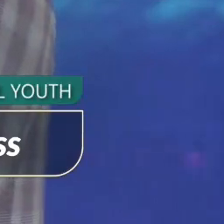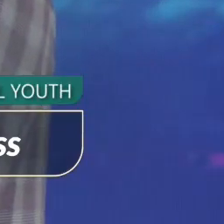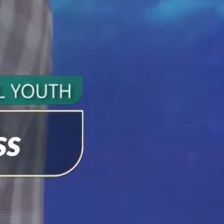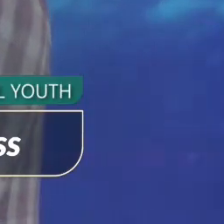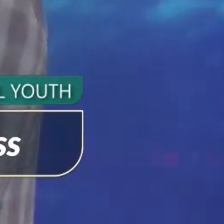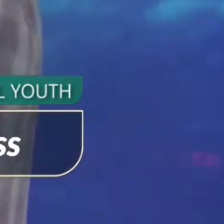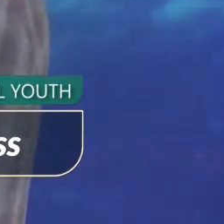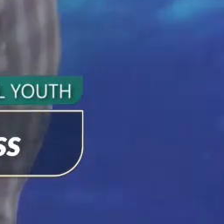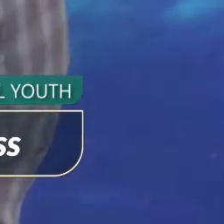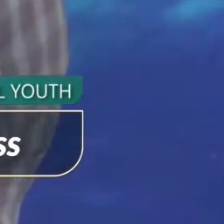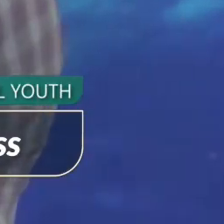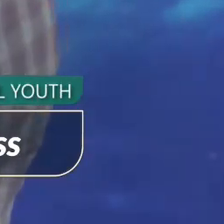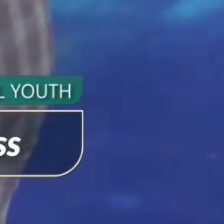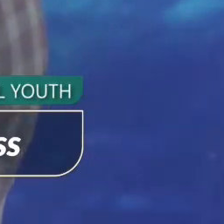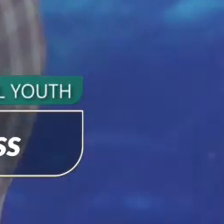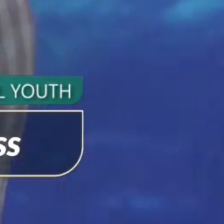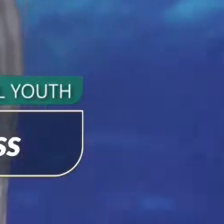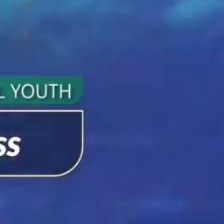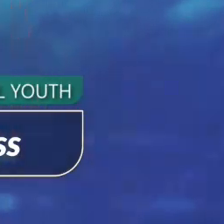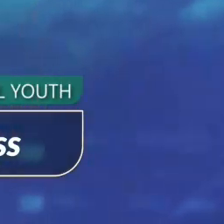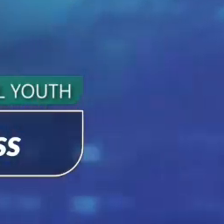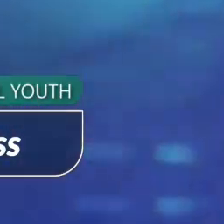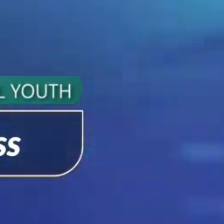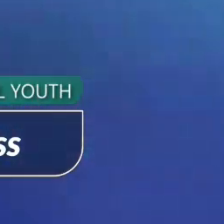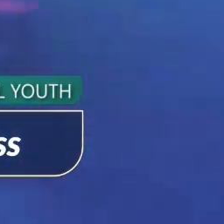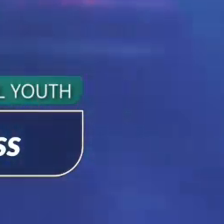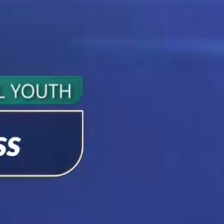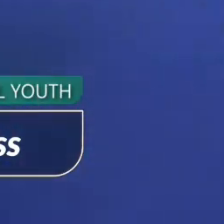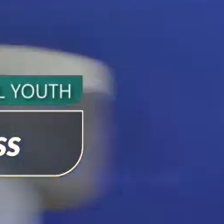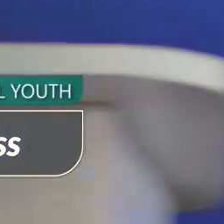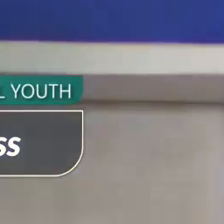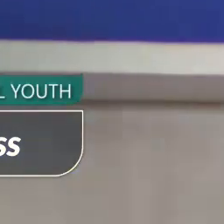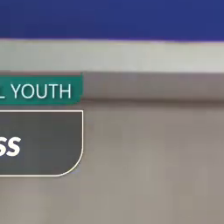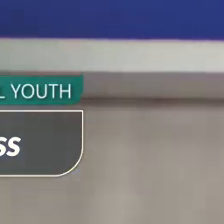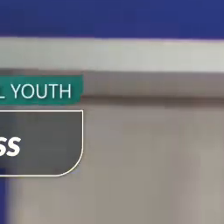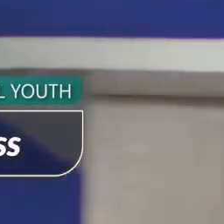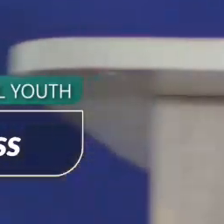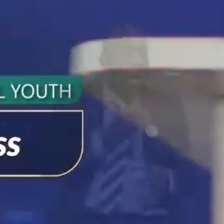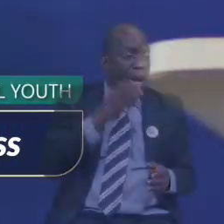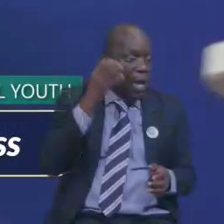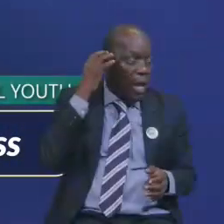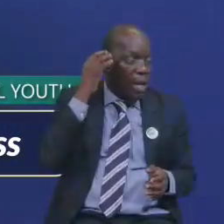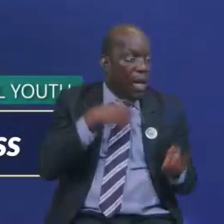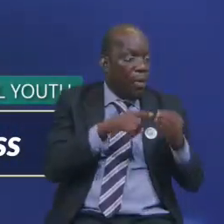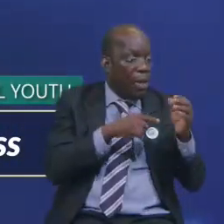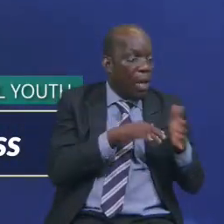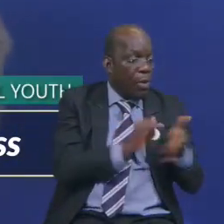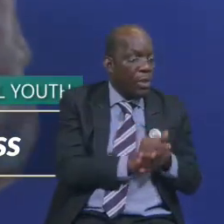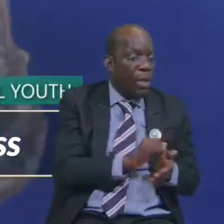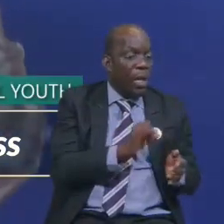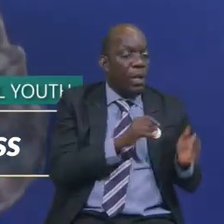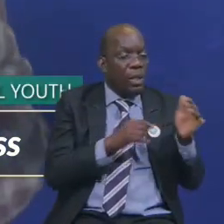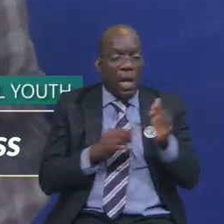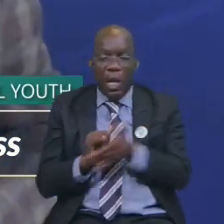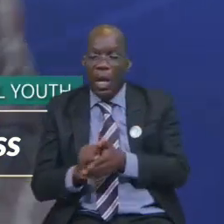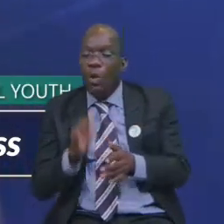a desire, and I want to get there. I learned of Mr. So-and-so, he got there. Mrs. So-and-so, she